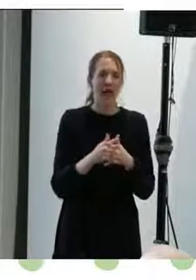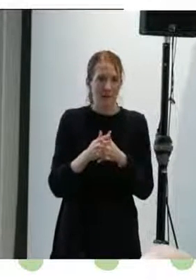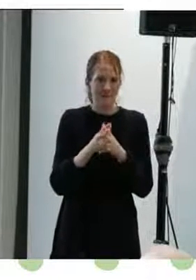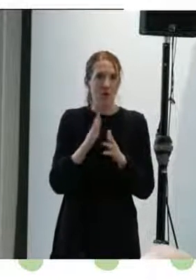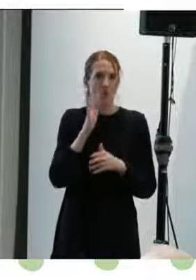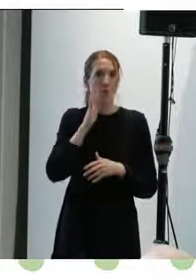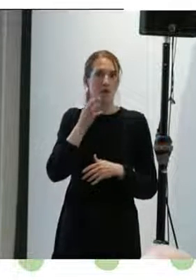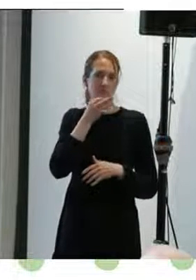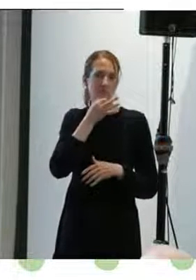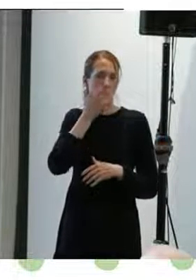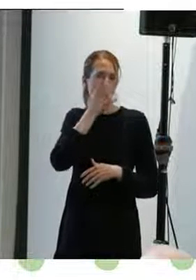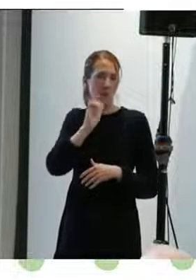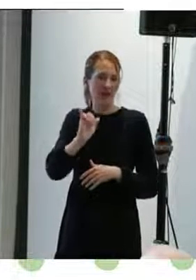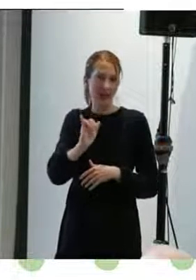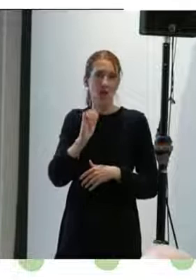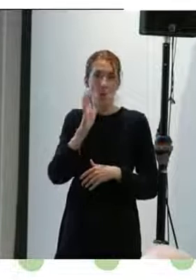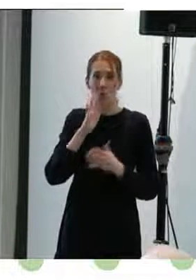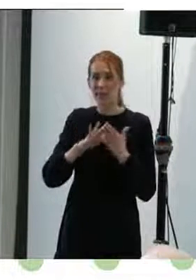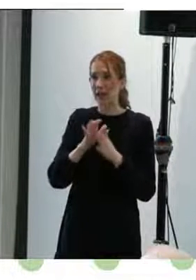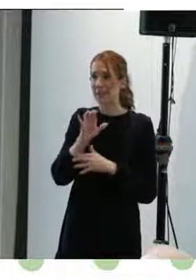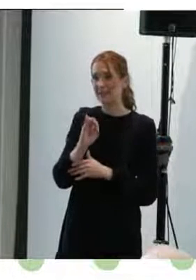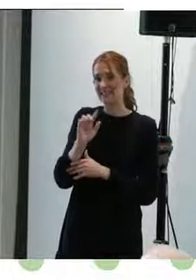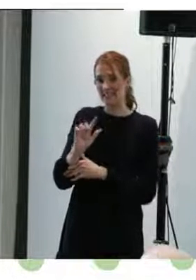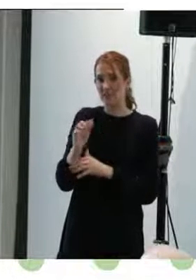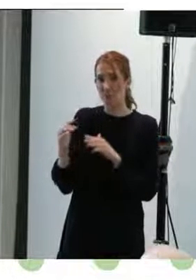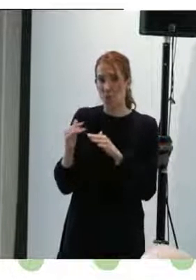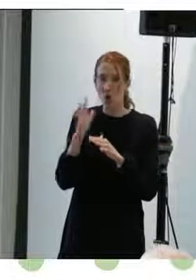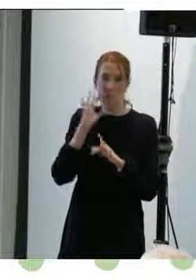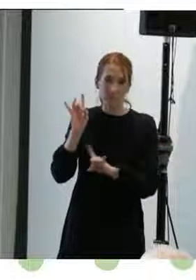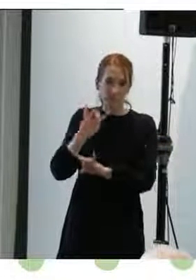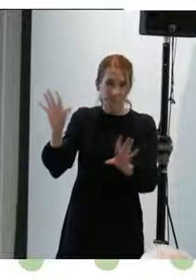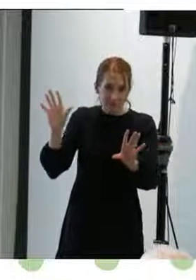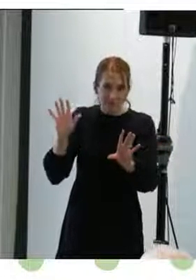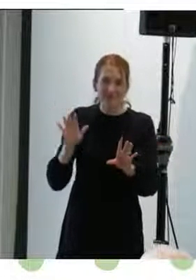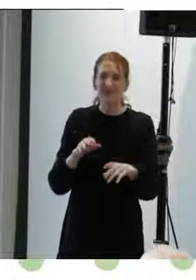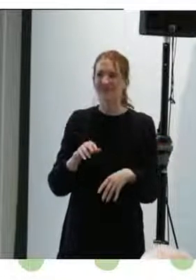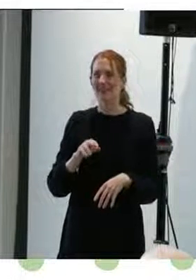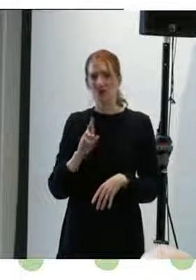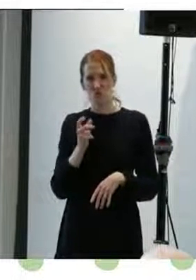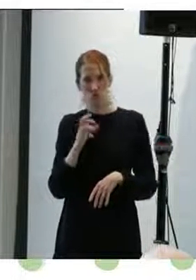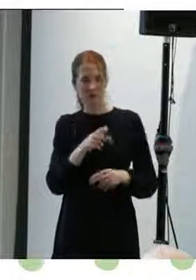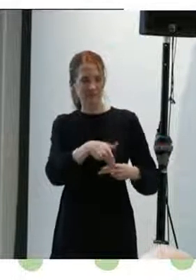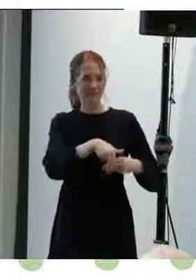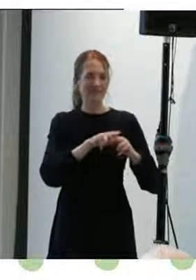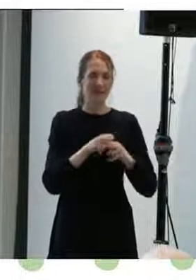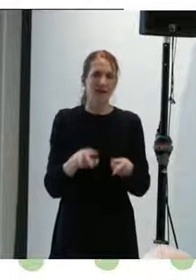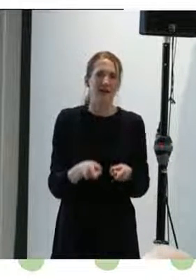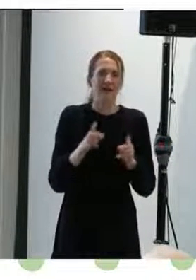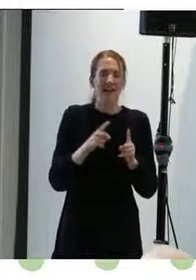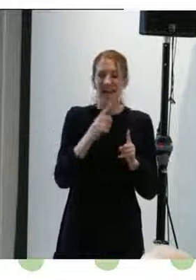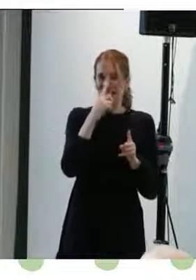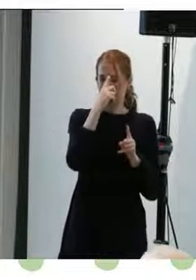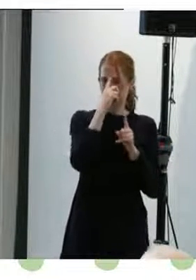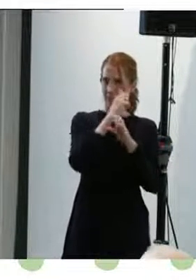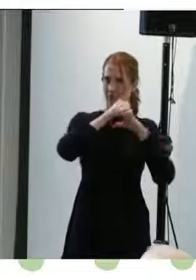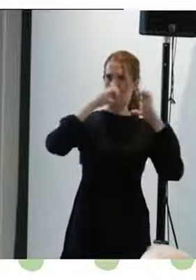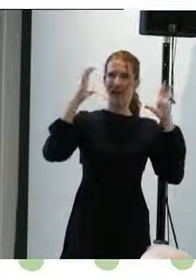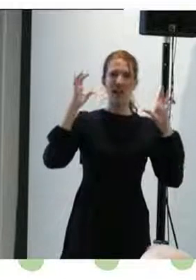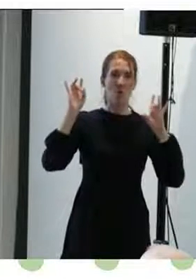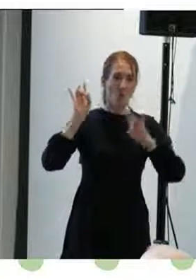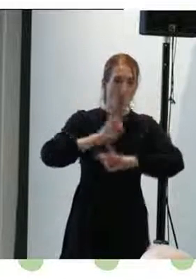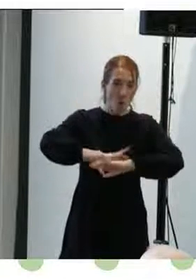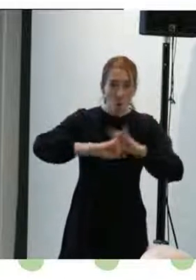civil war, and it's all gonna be real nasty. And he's sitting in this recliner, imagining scenes of violent